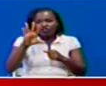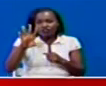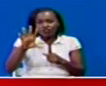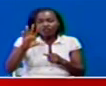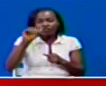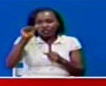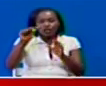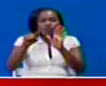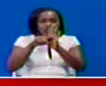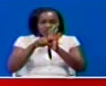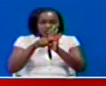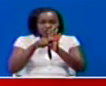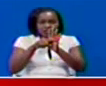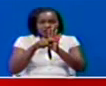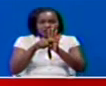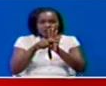4,645 A minuses,